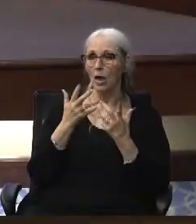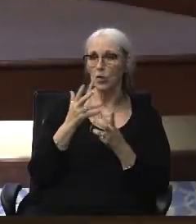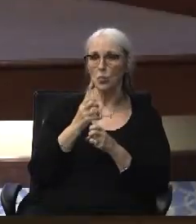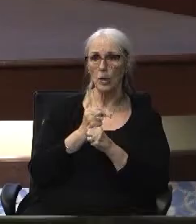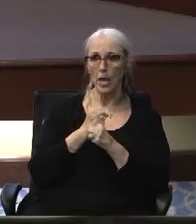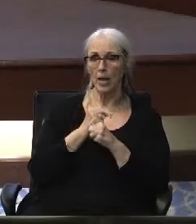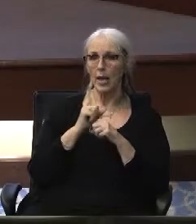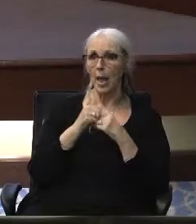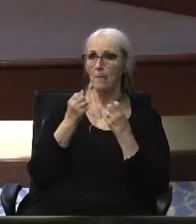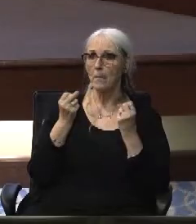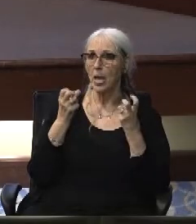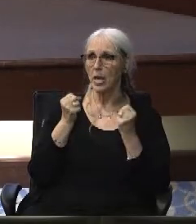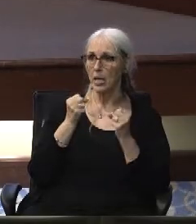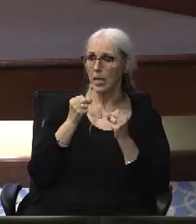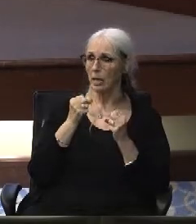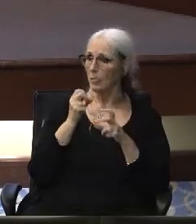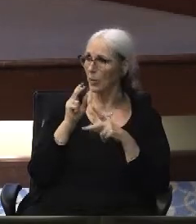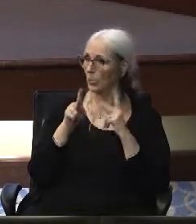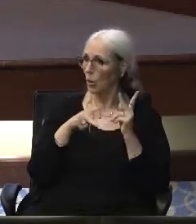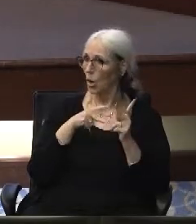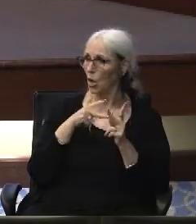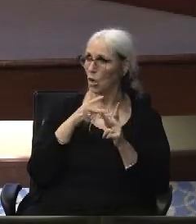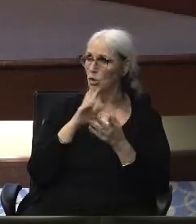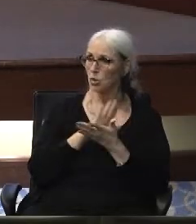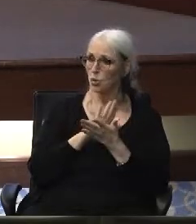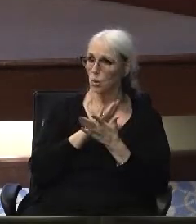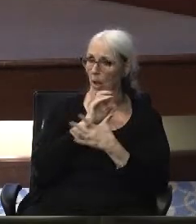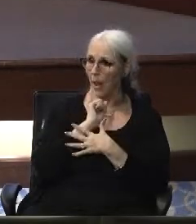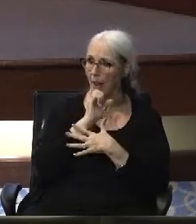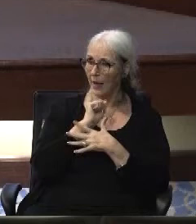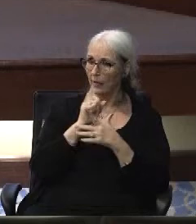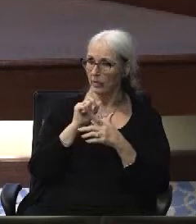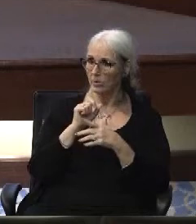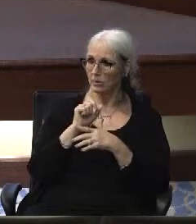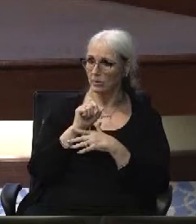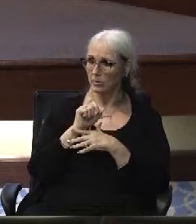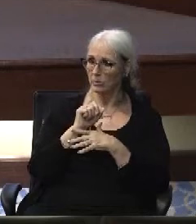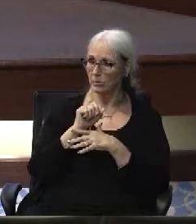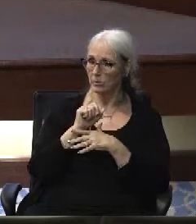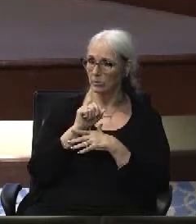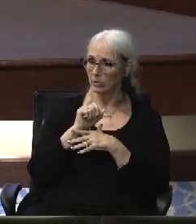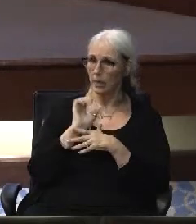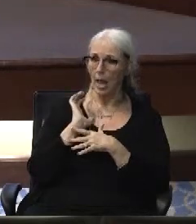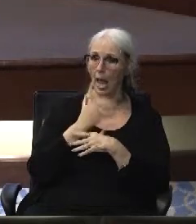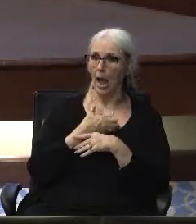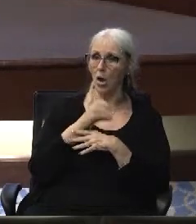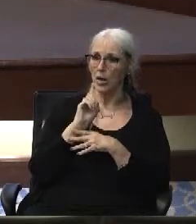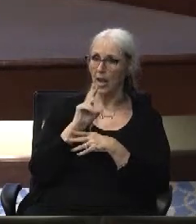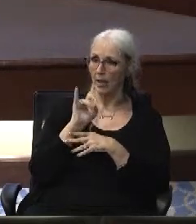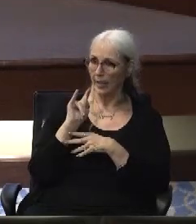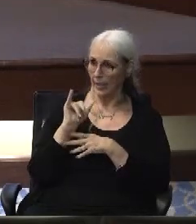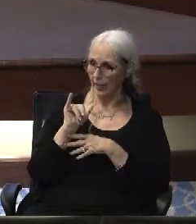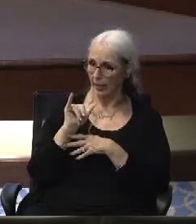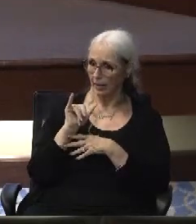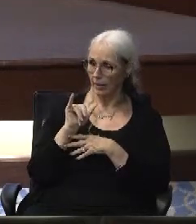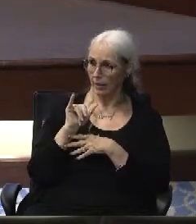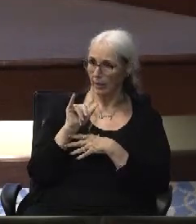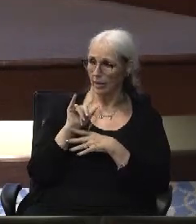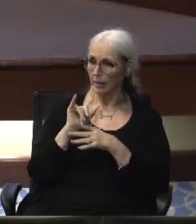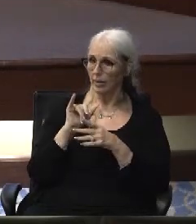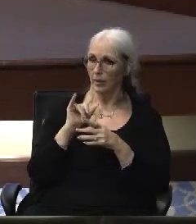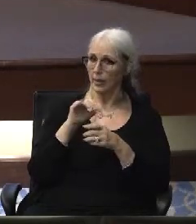of individuals from school-age children from McLennan County that are hospitalized, but out in a hospital outside of